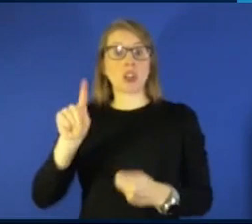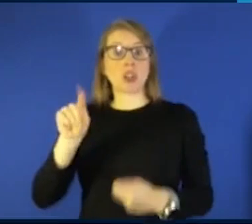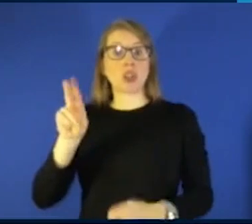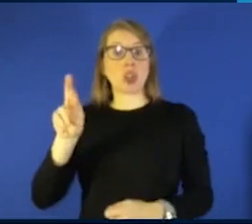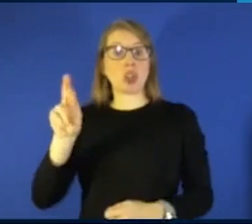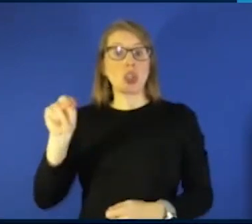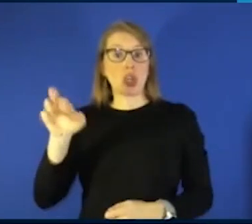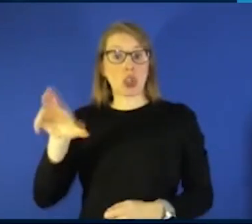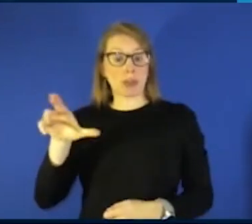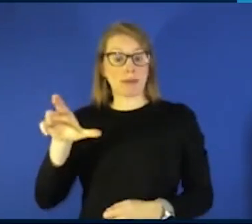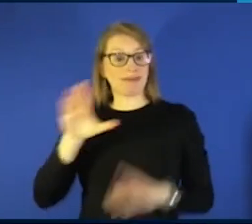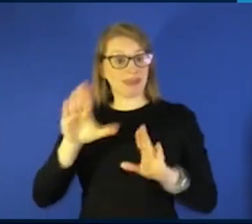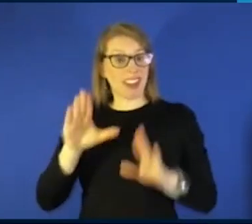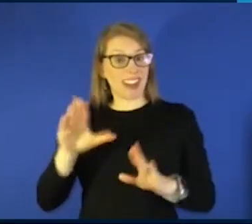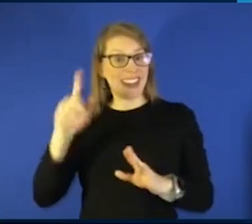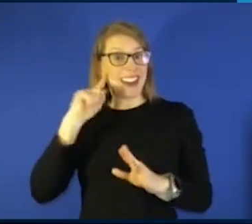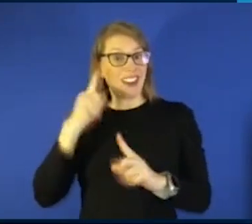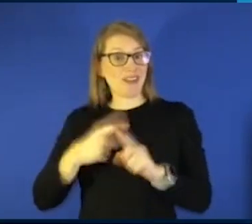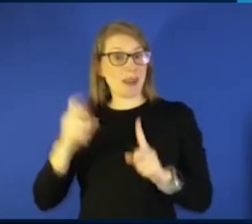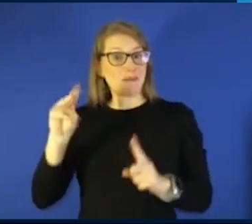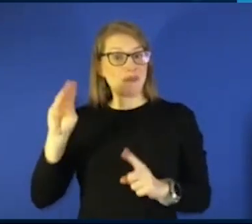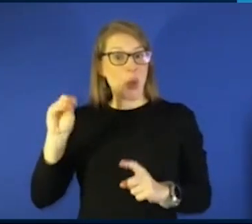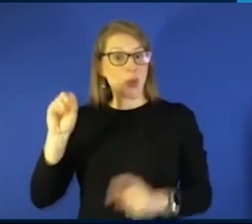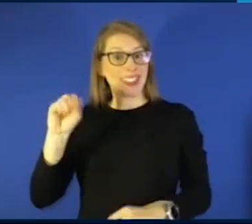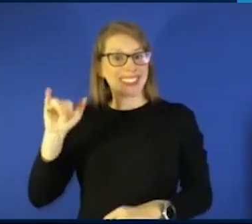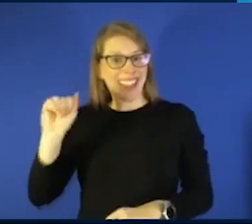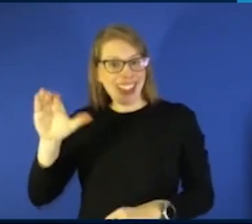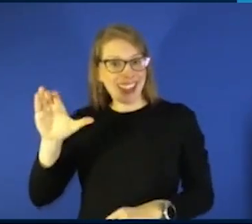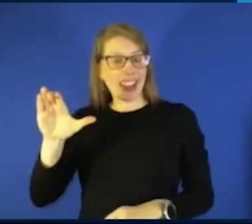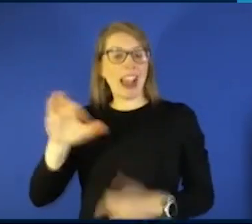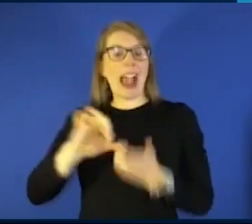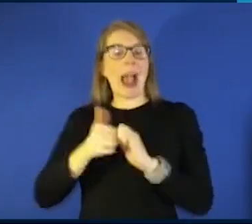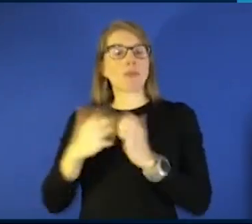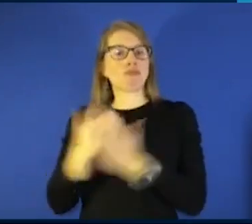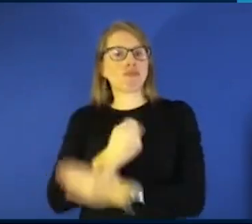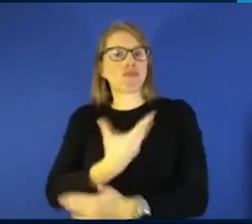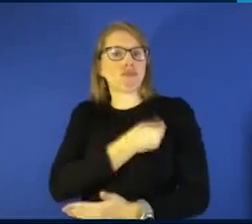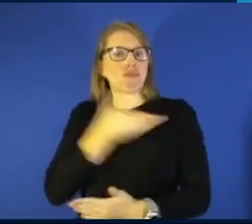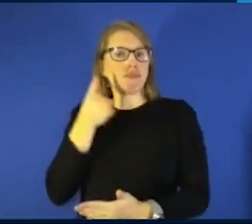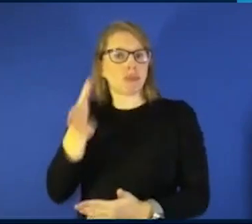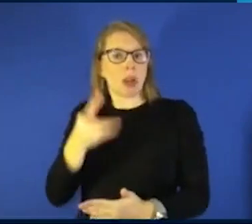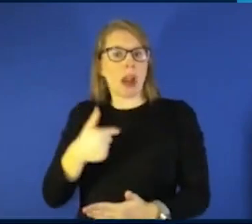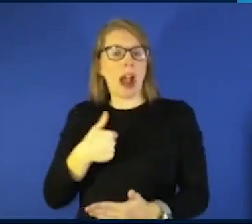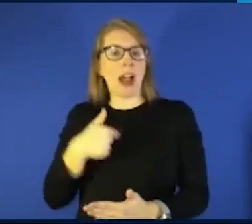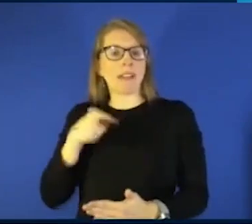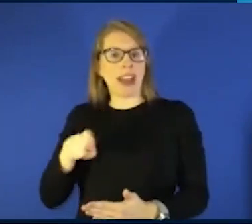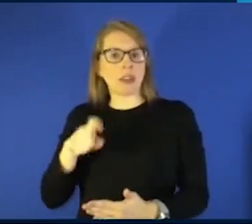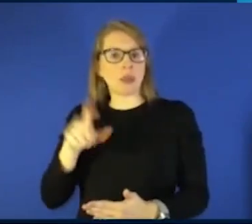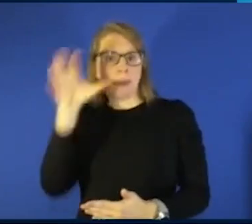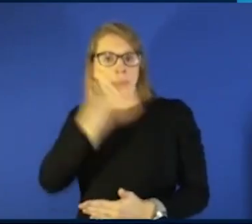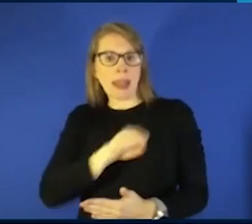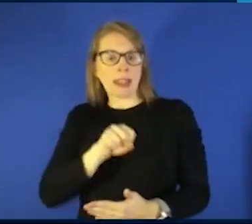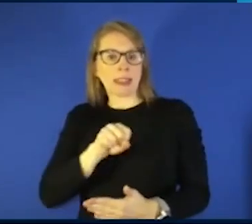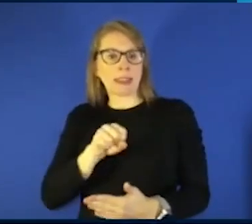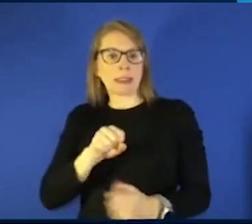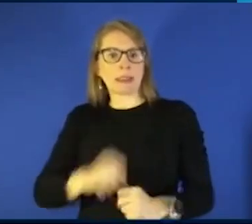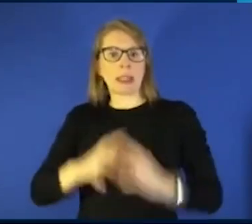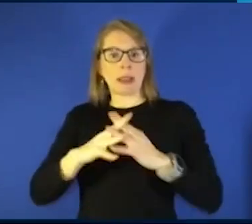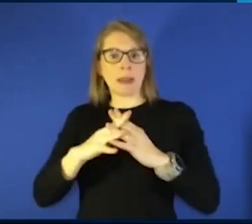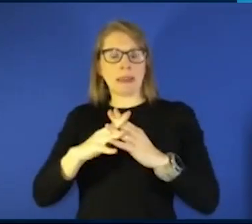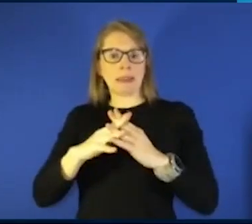it's great to hear from Mosaic. How can I go about getting a vaccination there? I've had to miss the last large event at the mall.